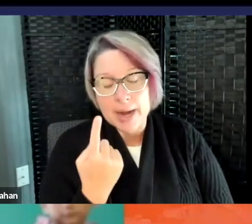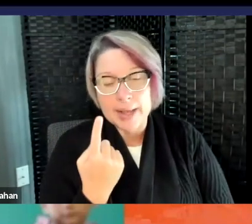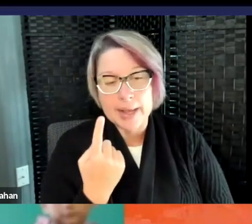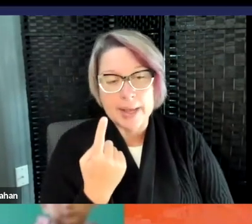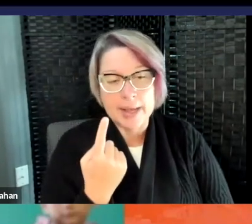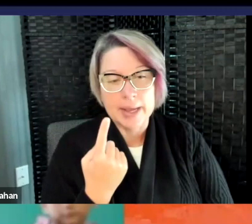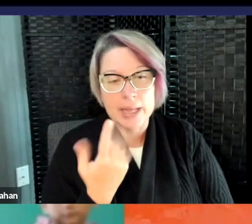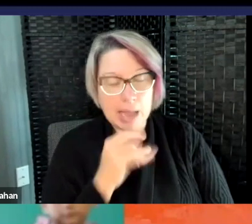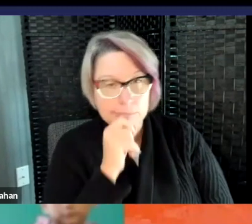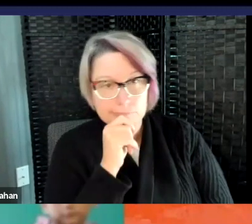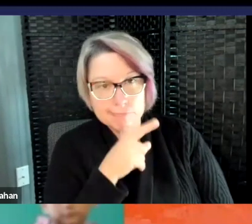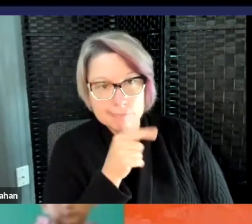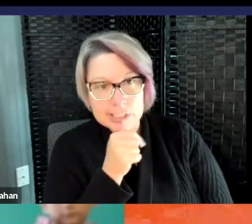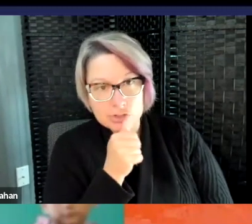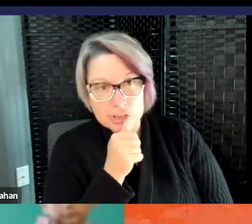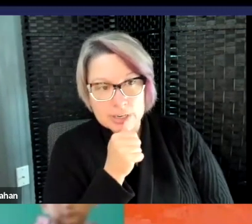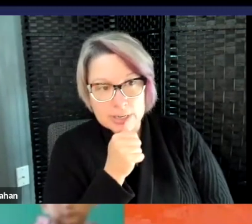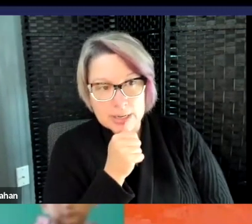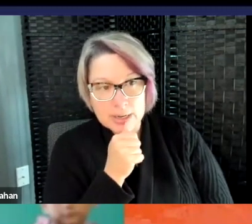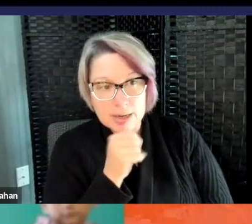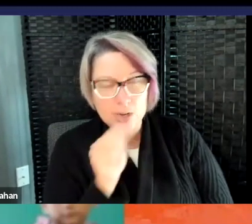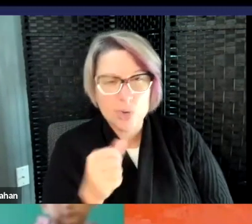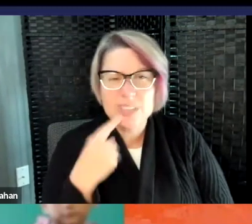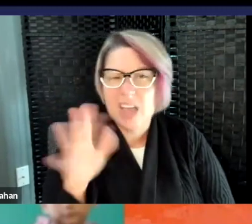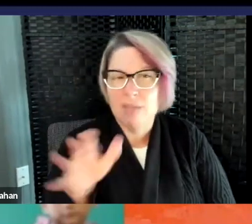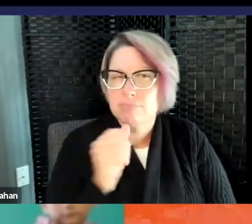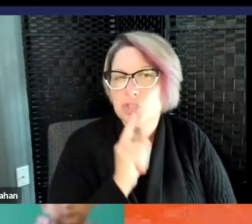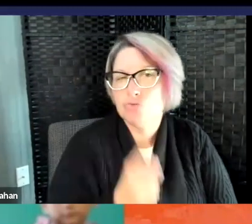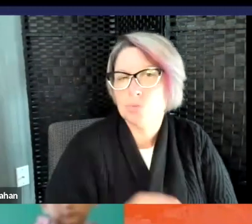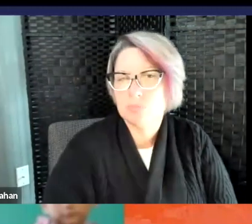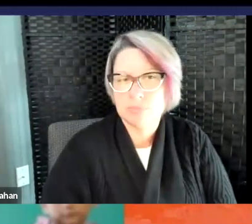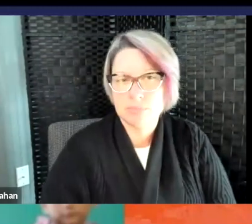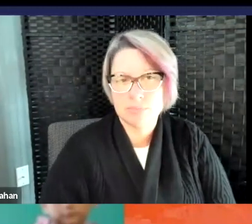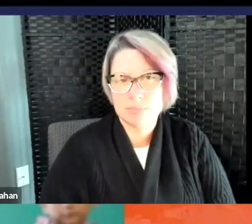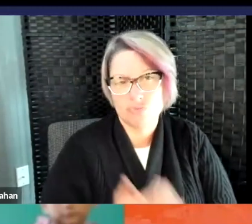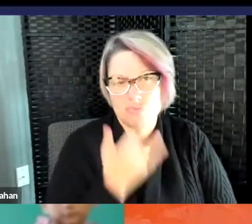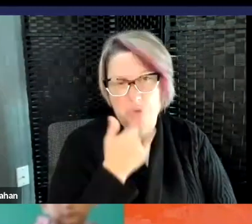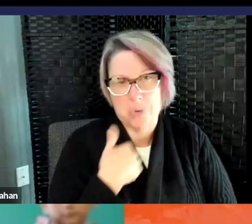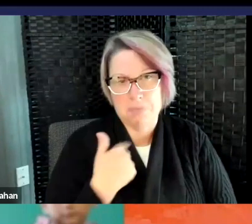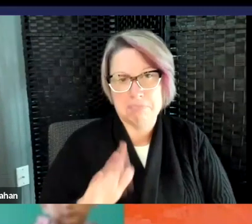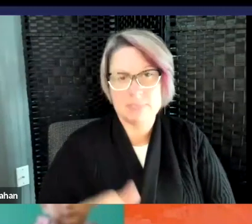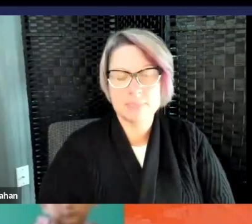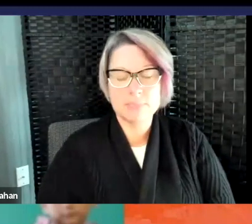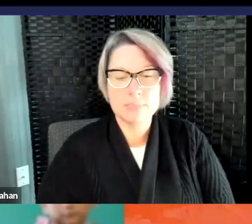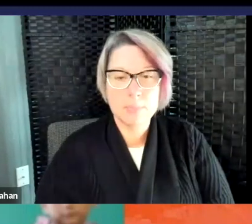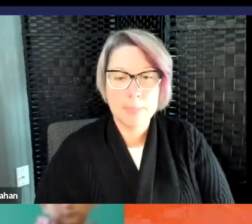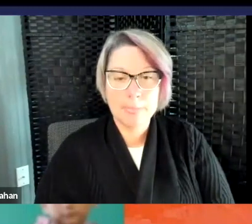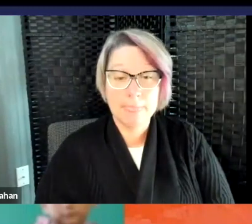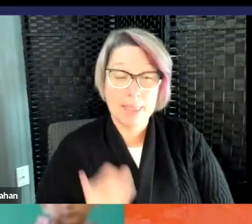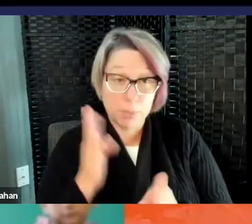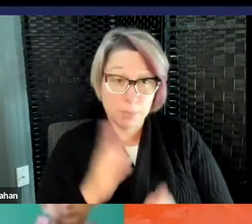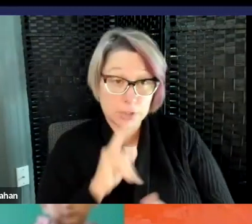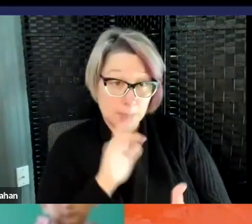a secret about someone, you could always go and say, well, it wasn't true. I take it back. Right. And if the person believes you,